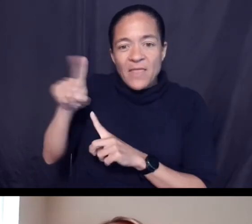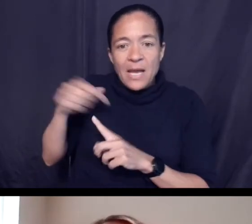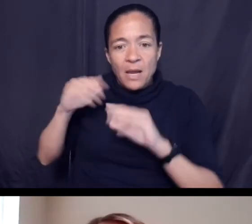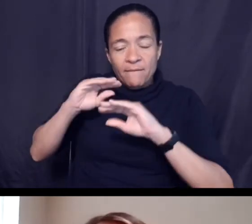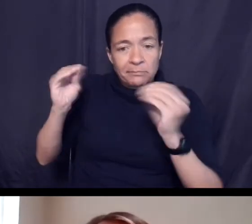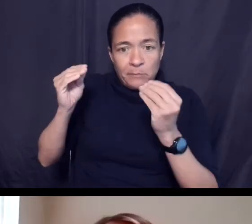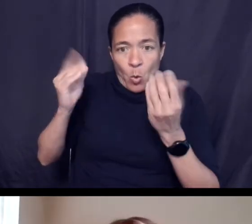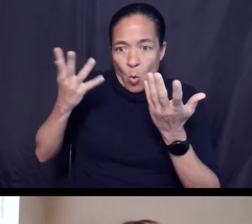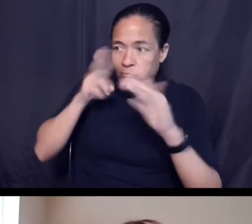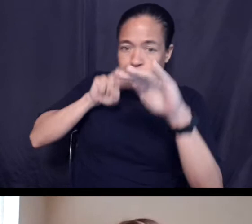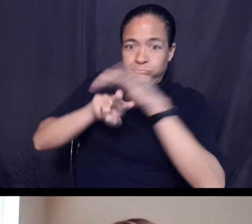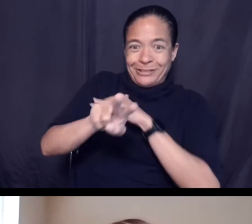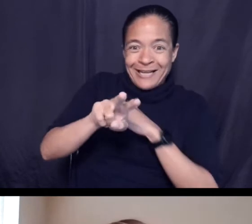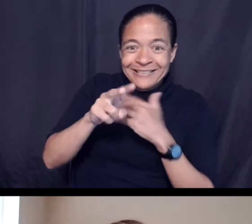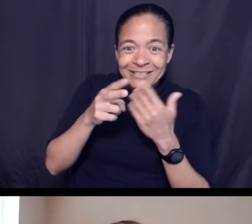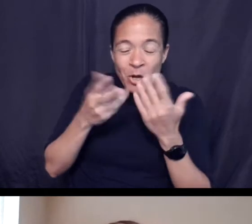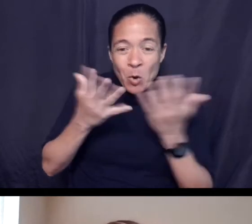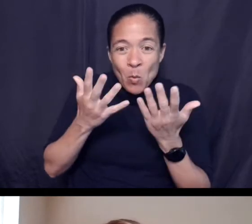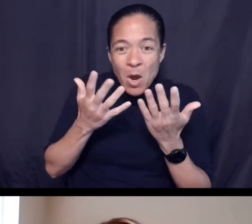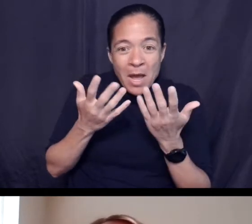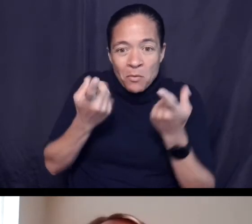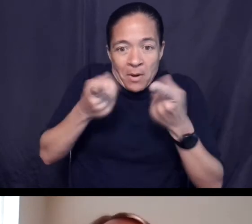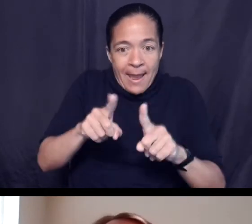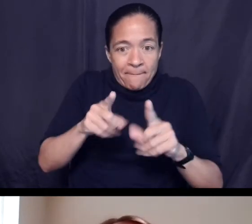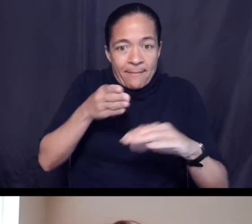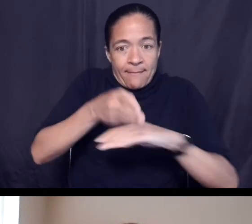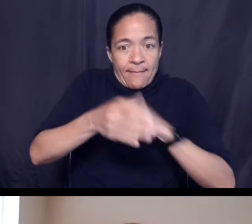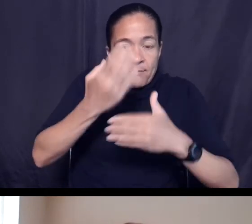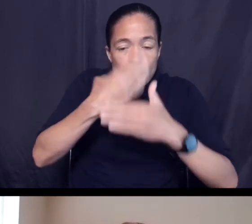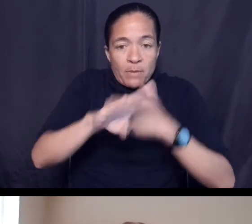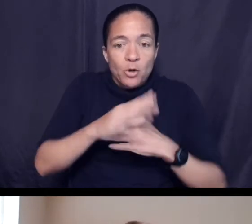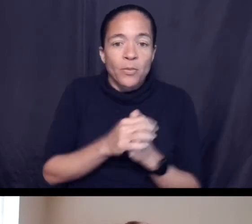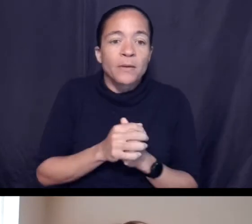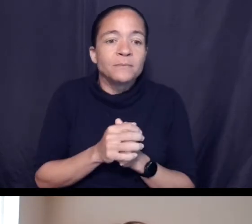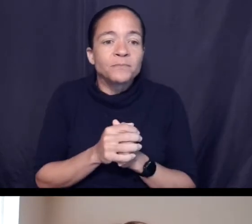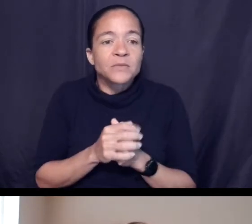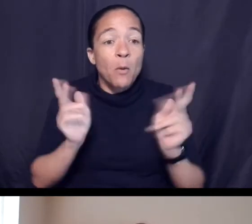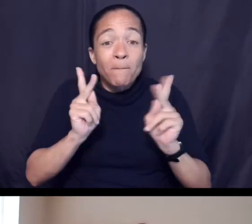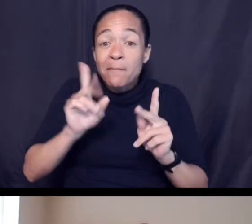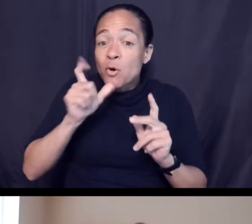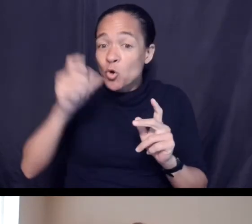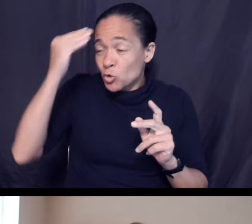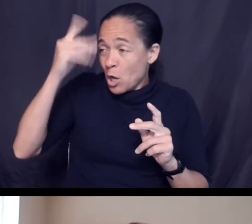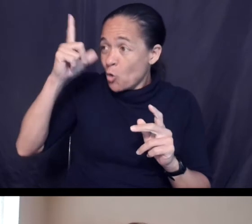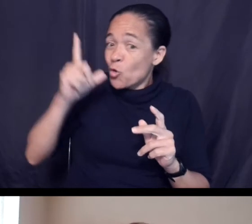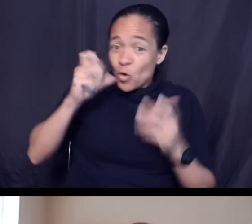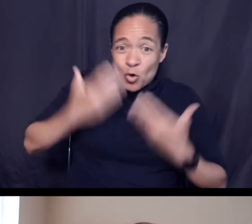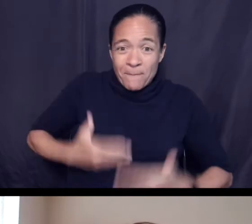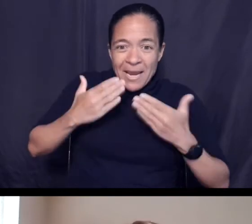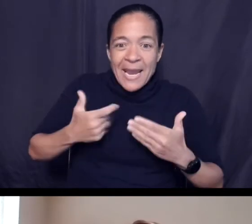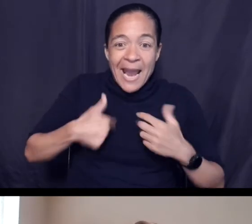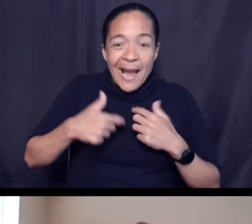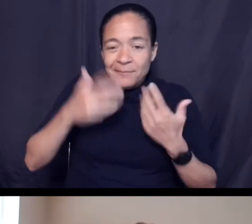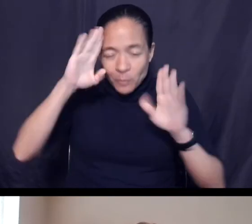the outcome would be. So people who know me know that I'm not really a sit and do nothing kind of person when it comes to my